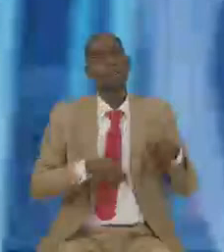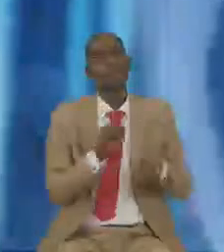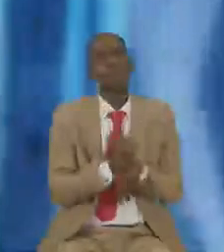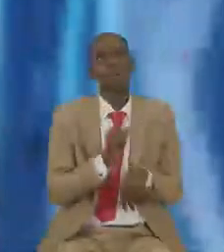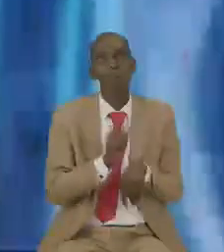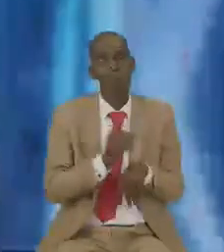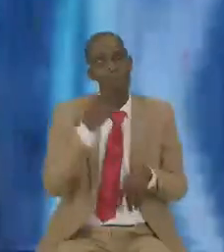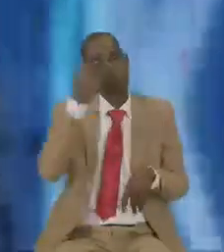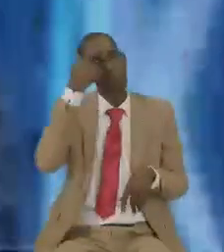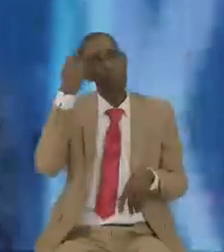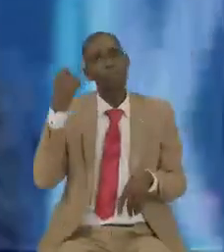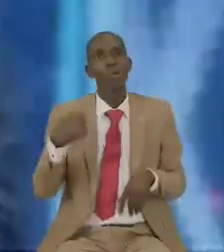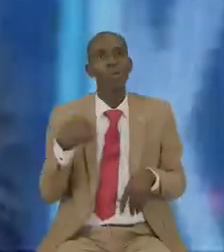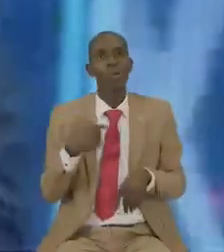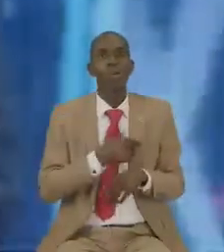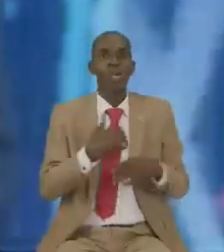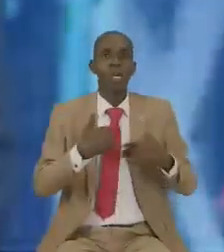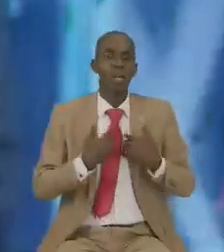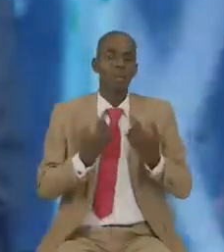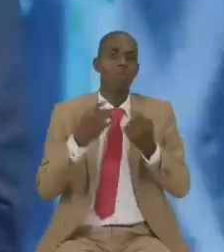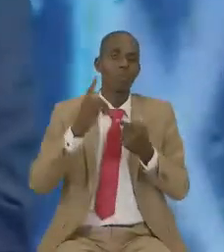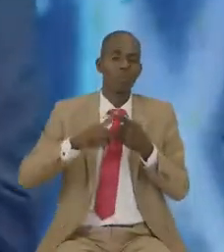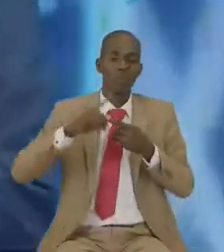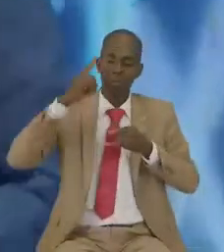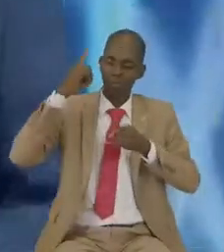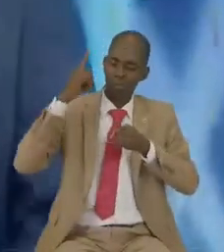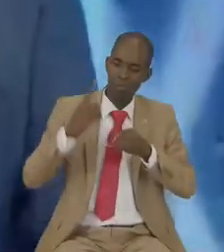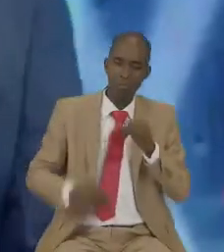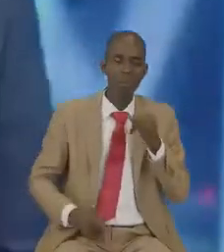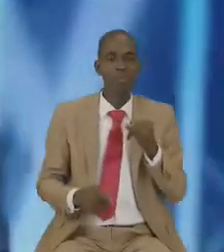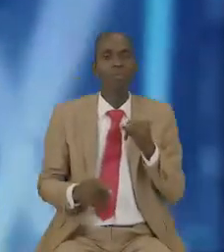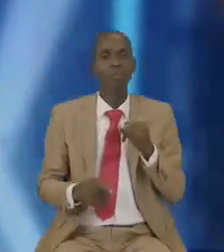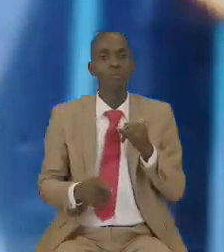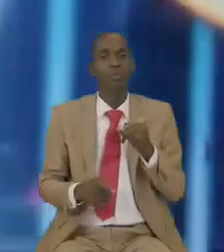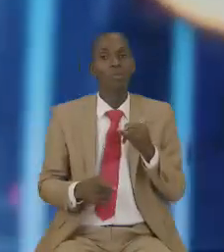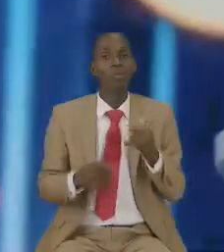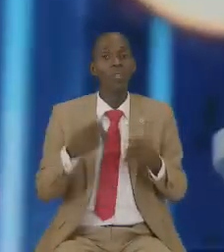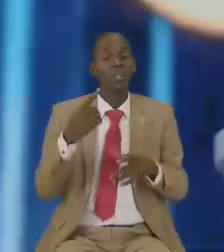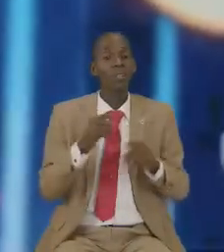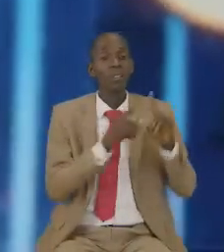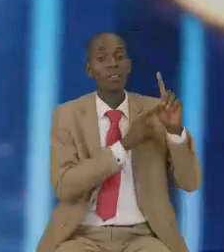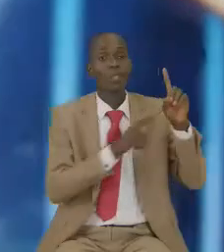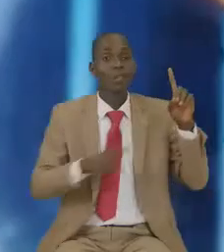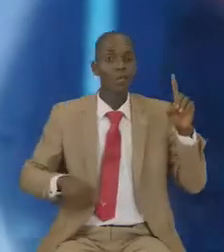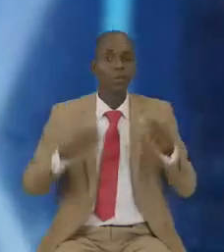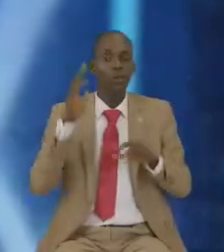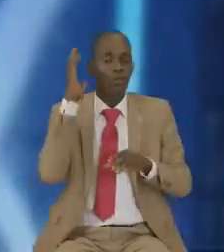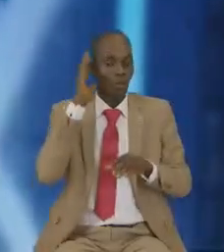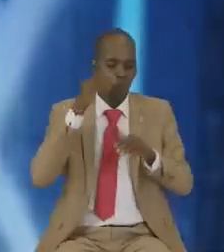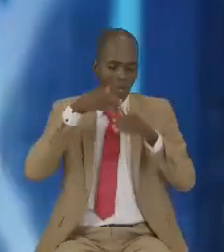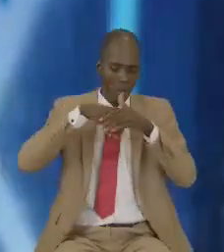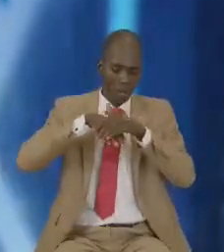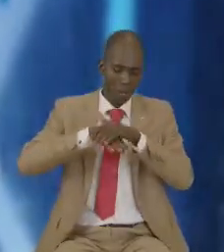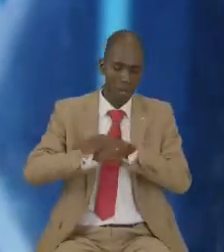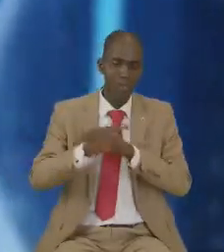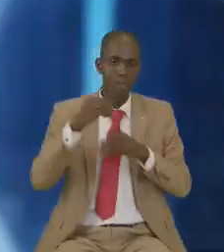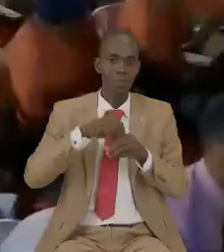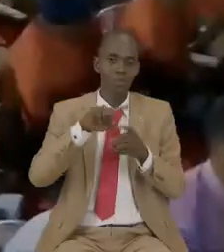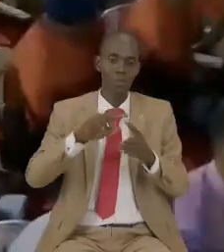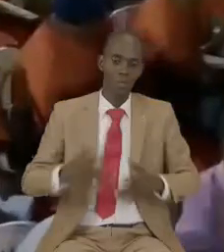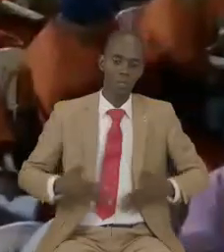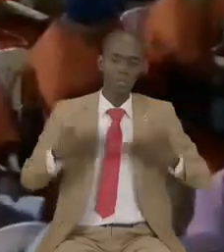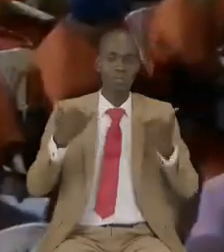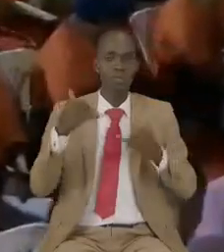because we've come to the final end, the Lord will penetrate into your life